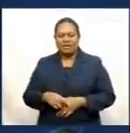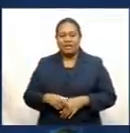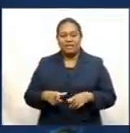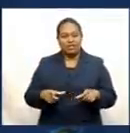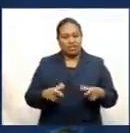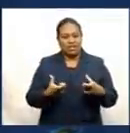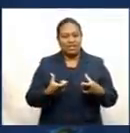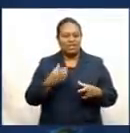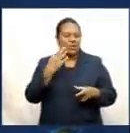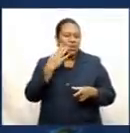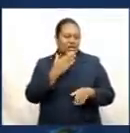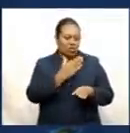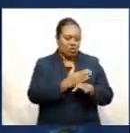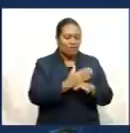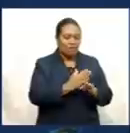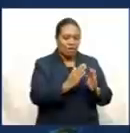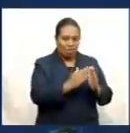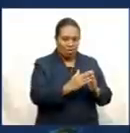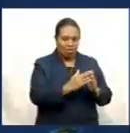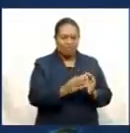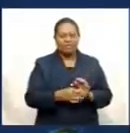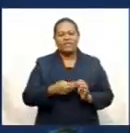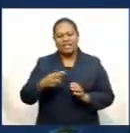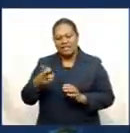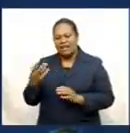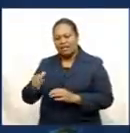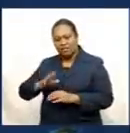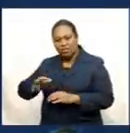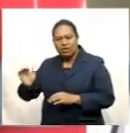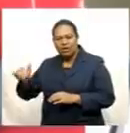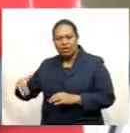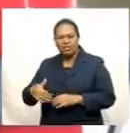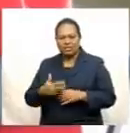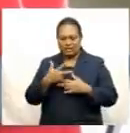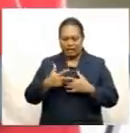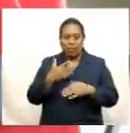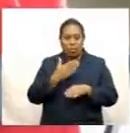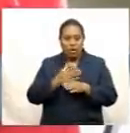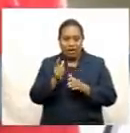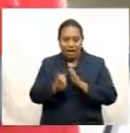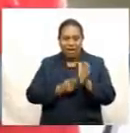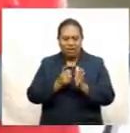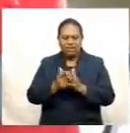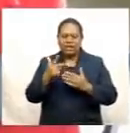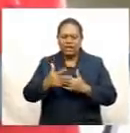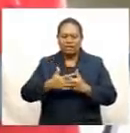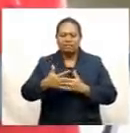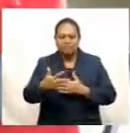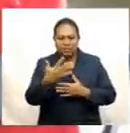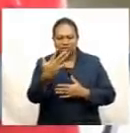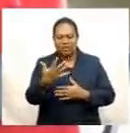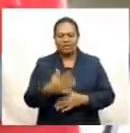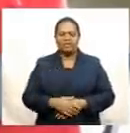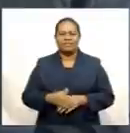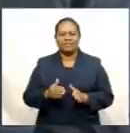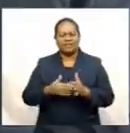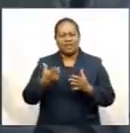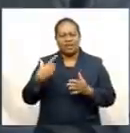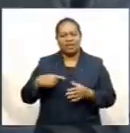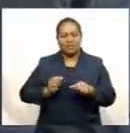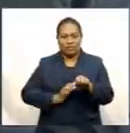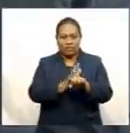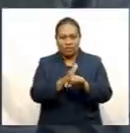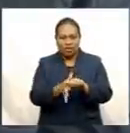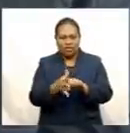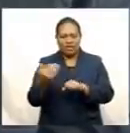also working from home, since my working hours is 8 to 5. Although COVID has had a significant impact on our